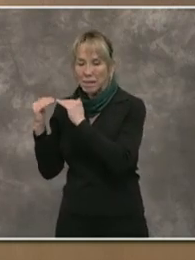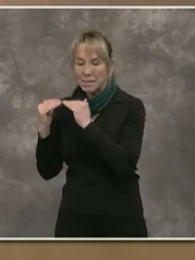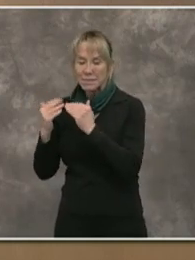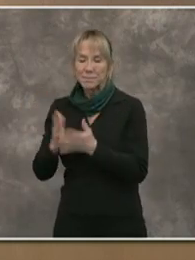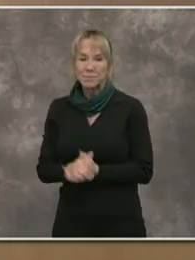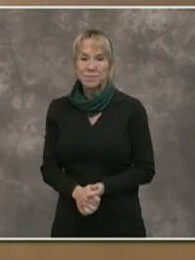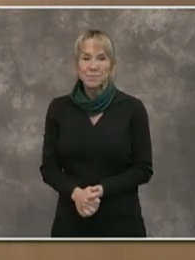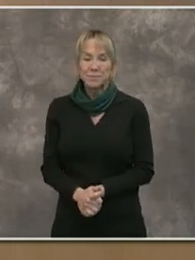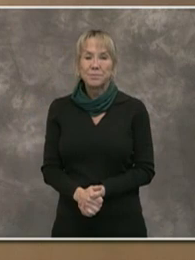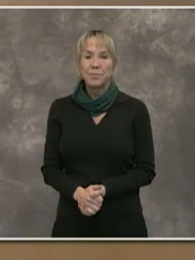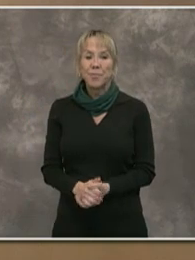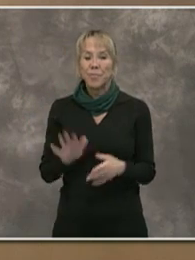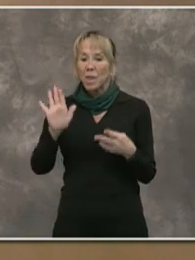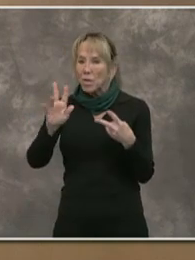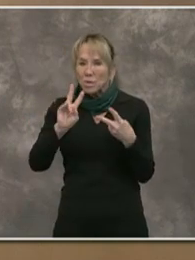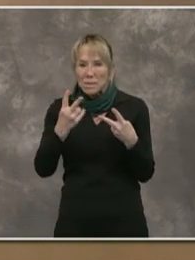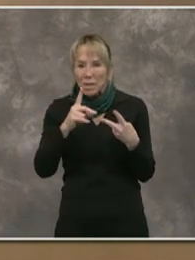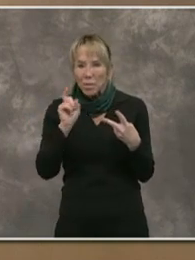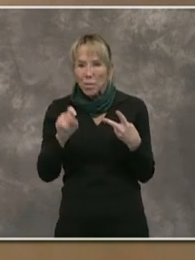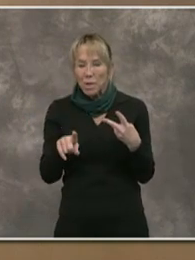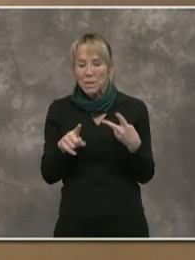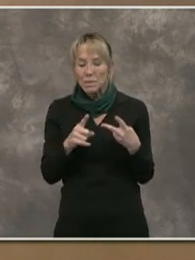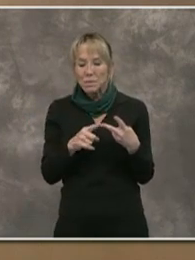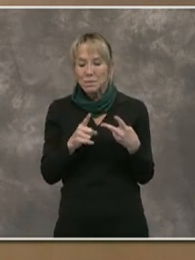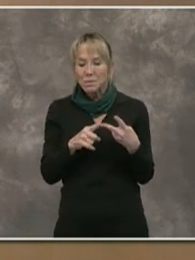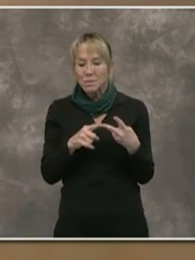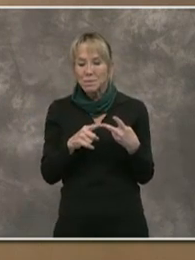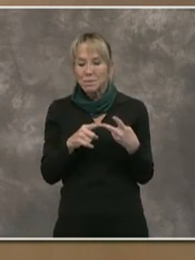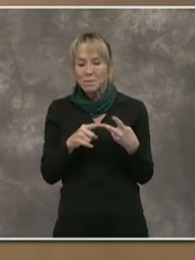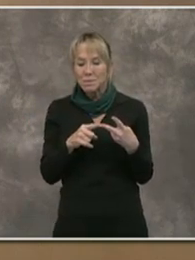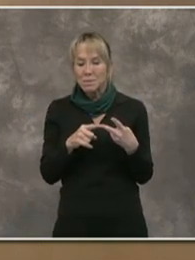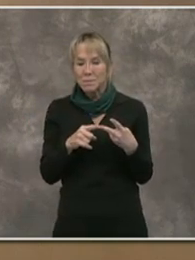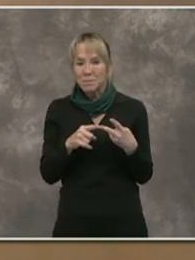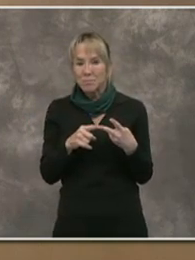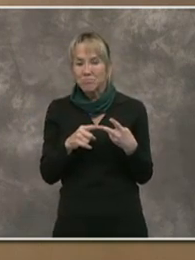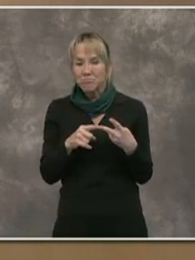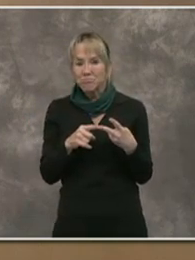services. And the second question was...